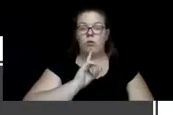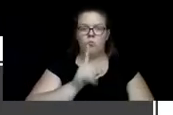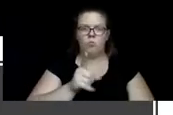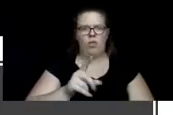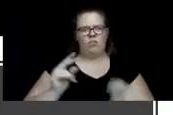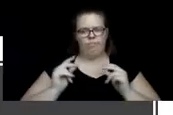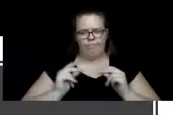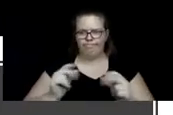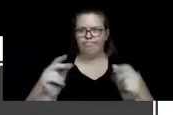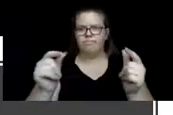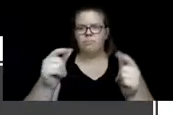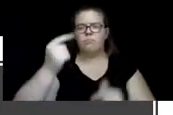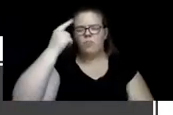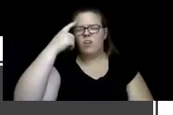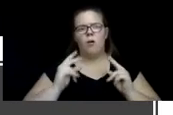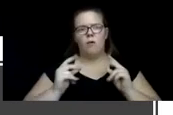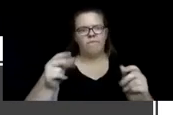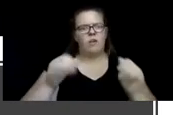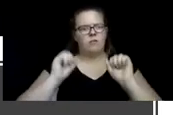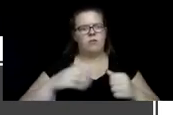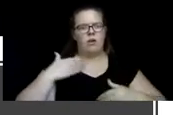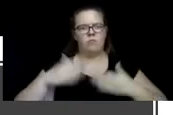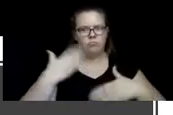fast we could move,